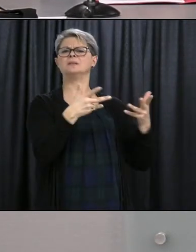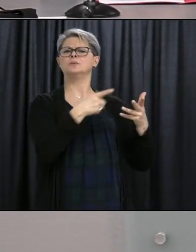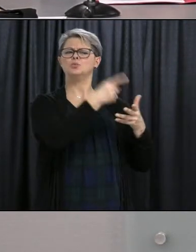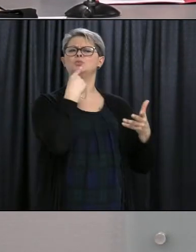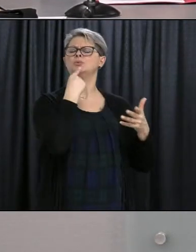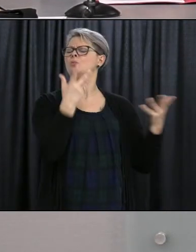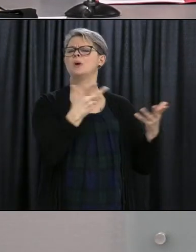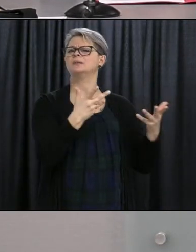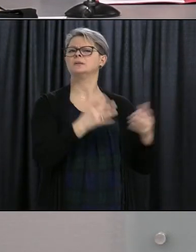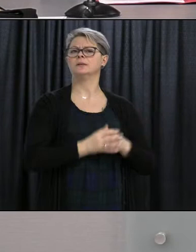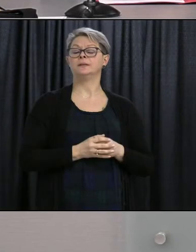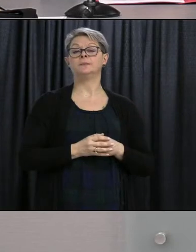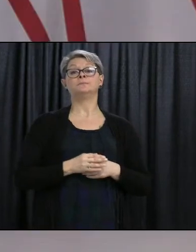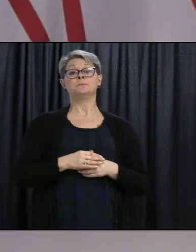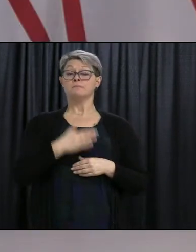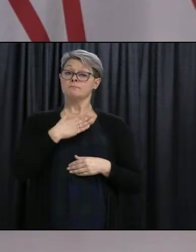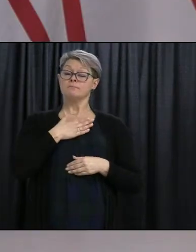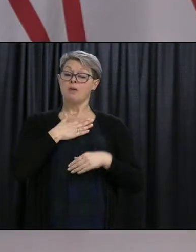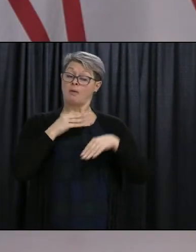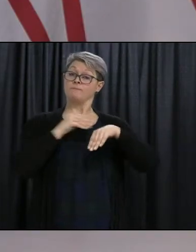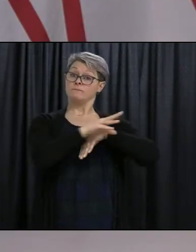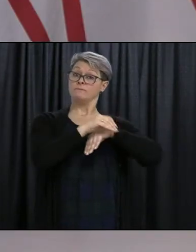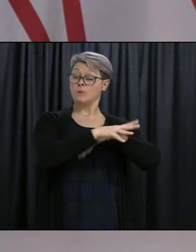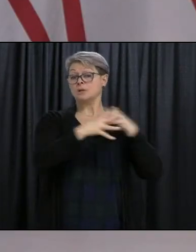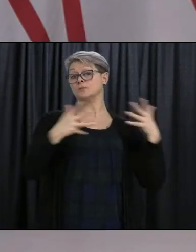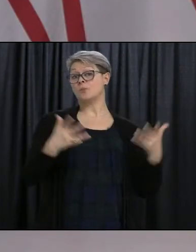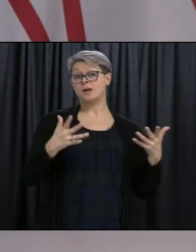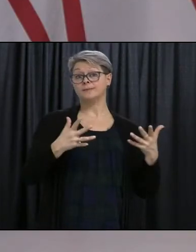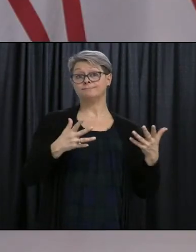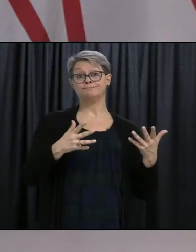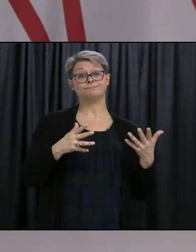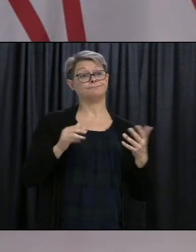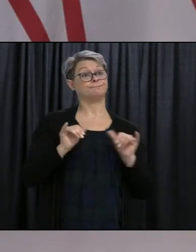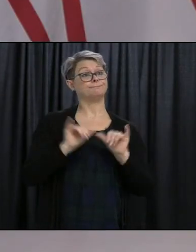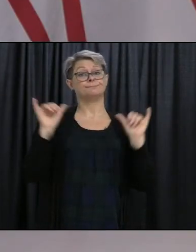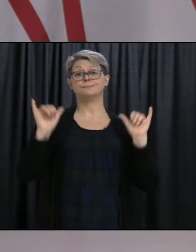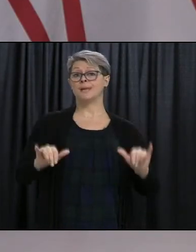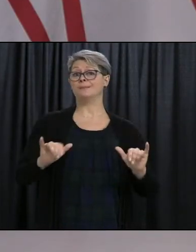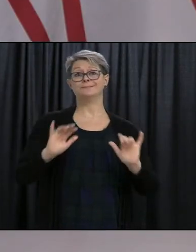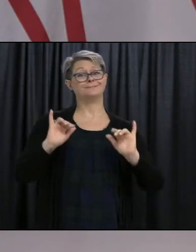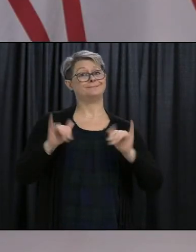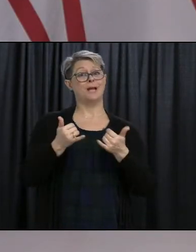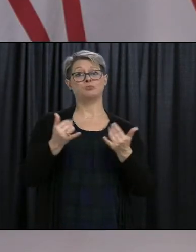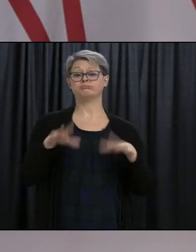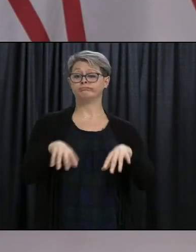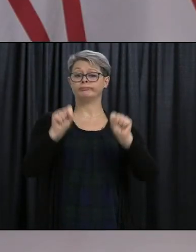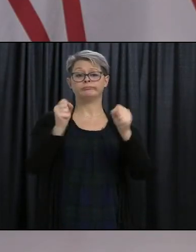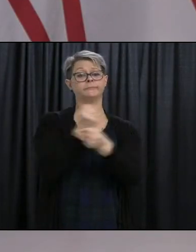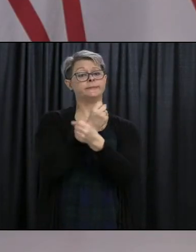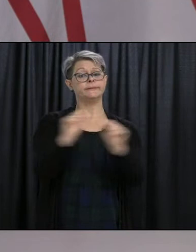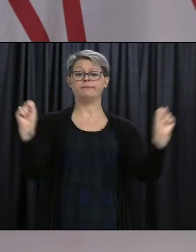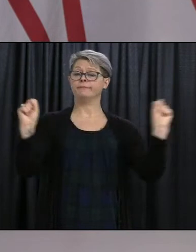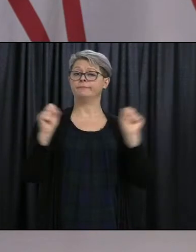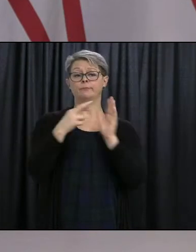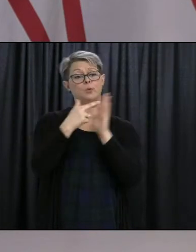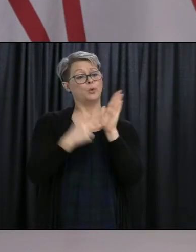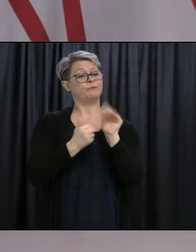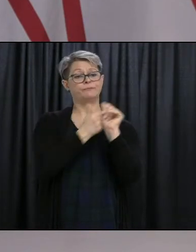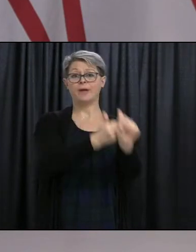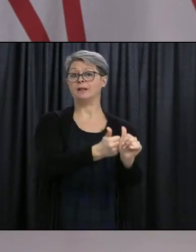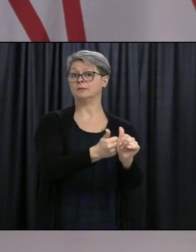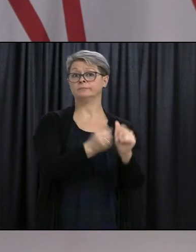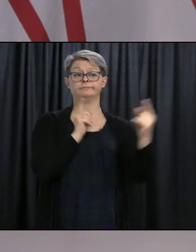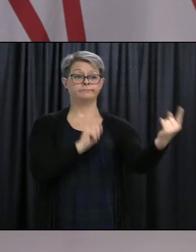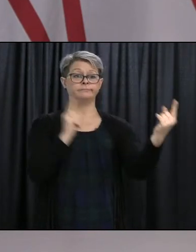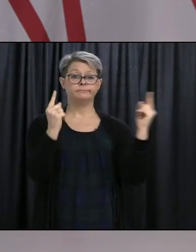So my advice was, as it is all the time, for how to do things safely would be to, make sure that people are